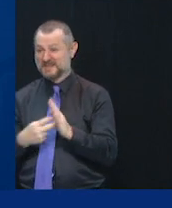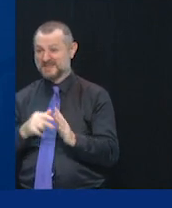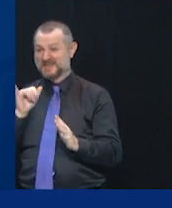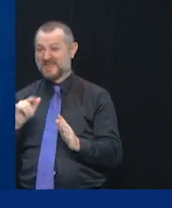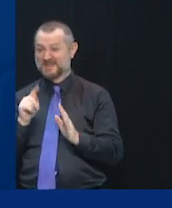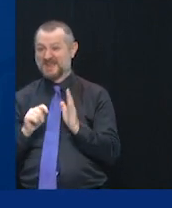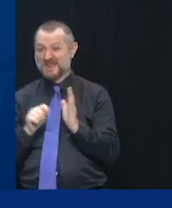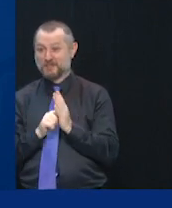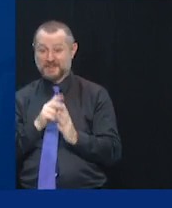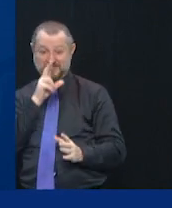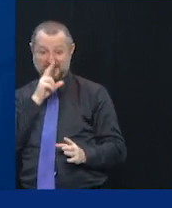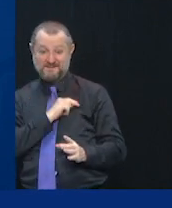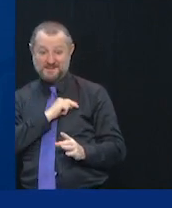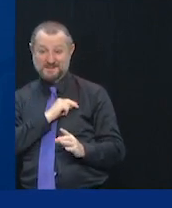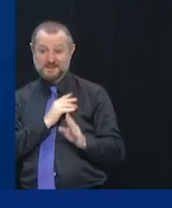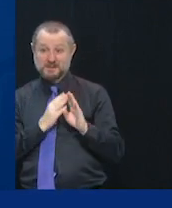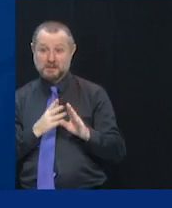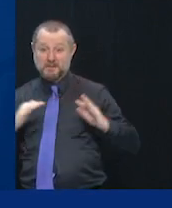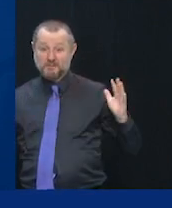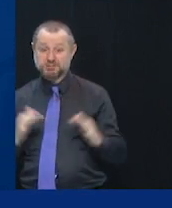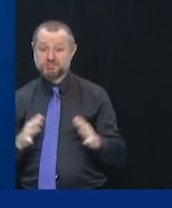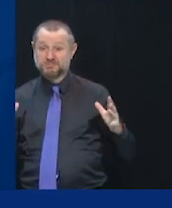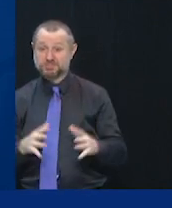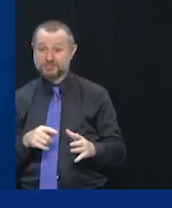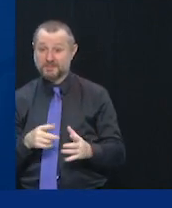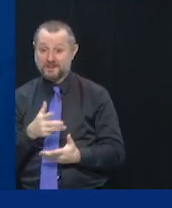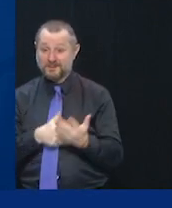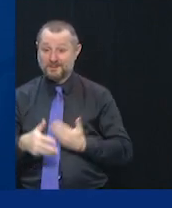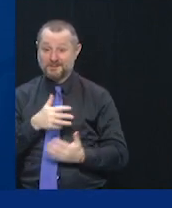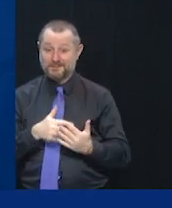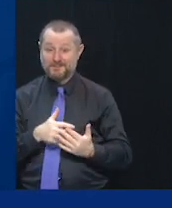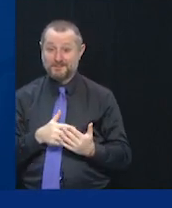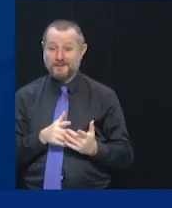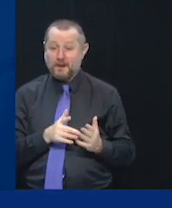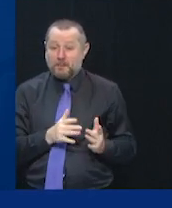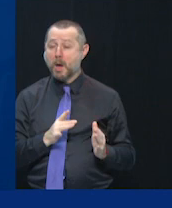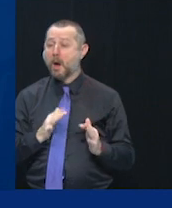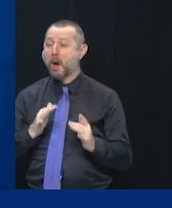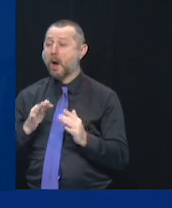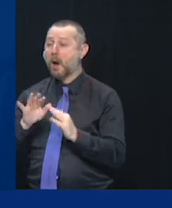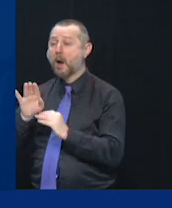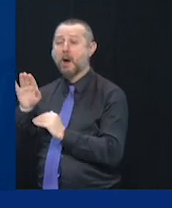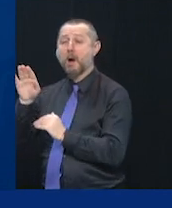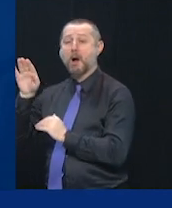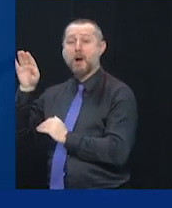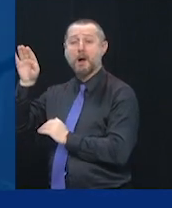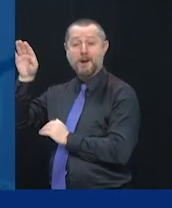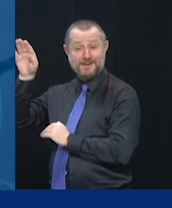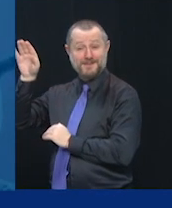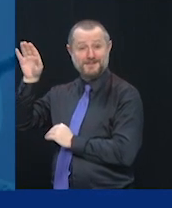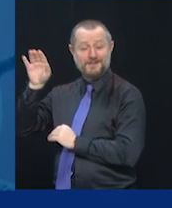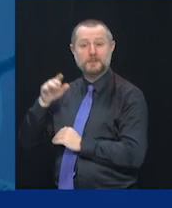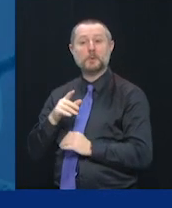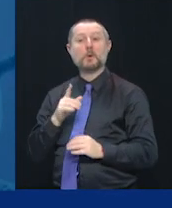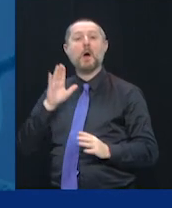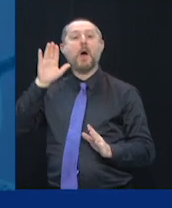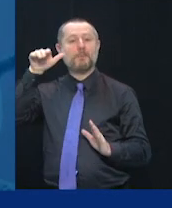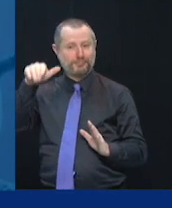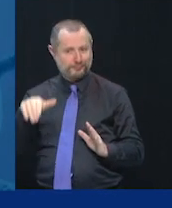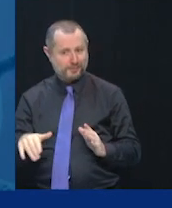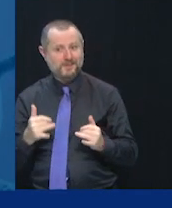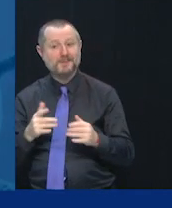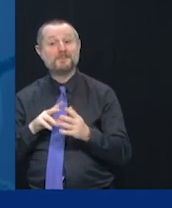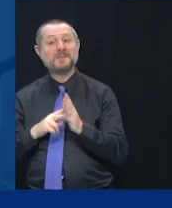started to gather, started to celebrate, and then we started to see that number go up. So we flattened the curve a second